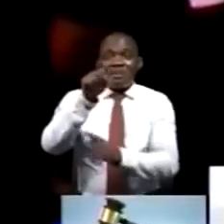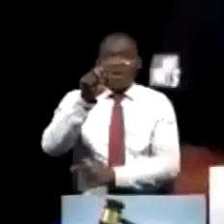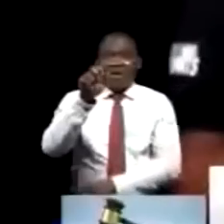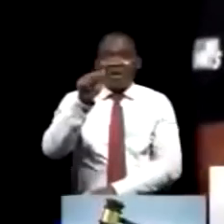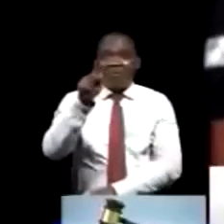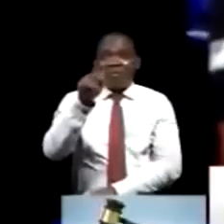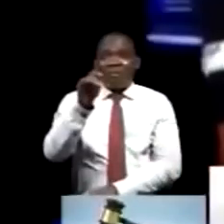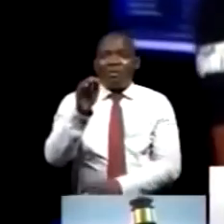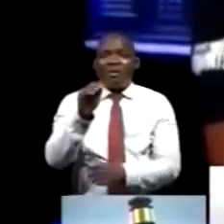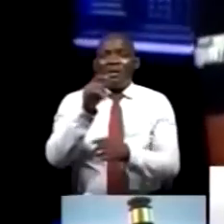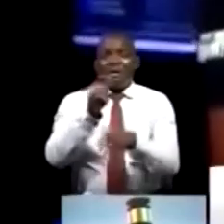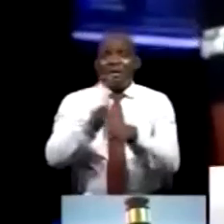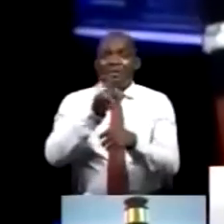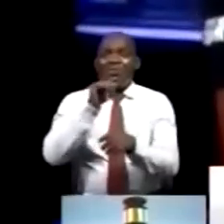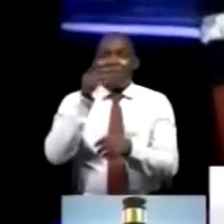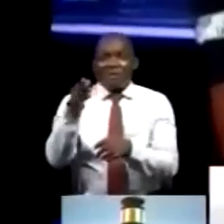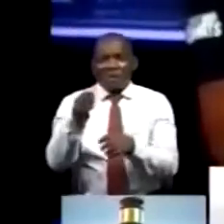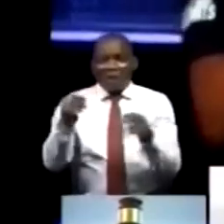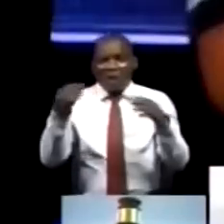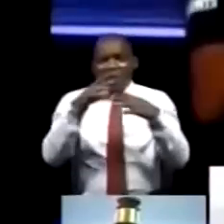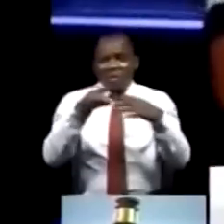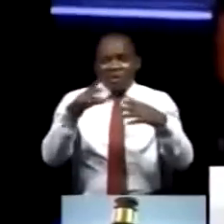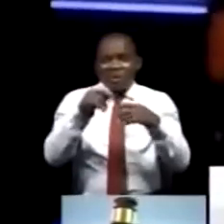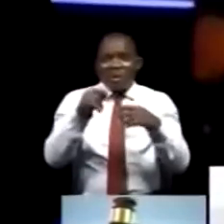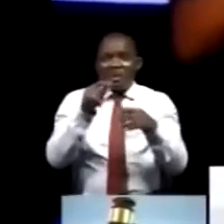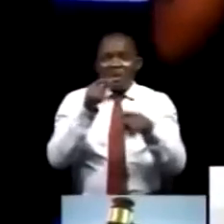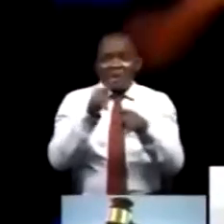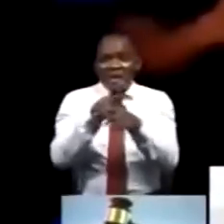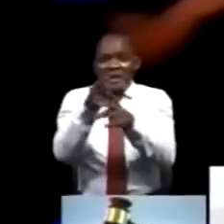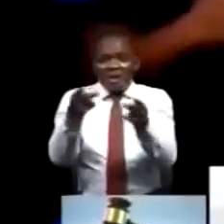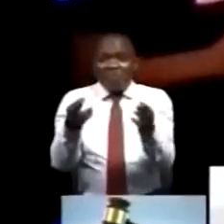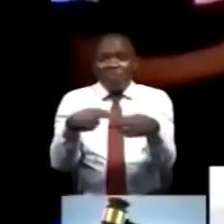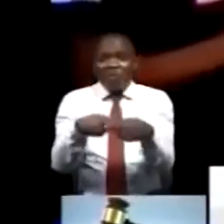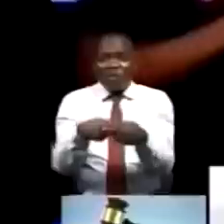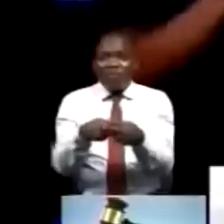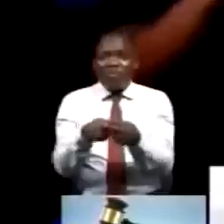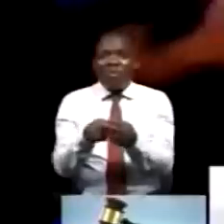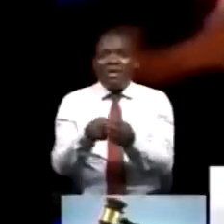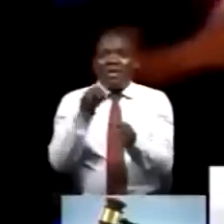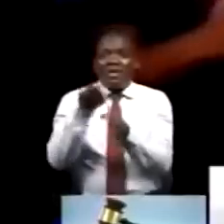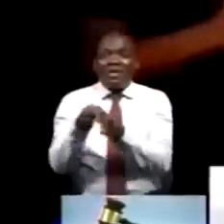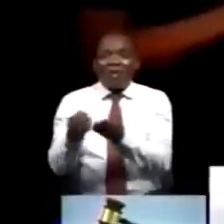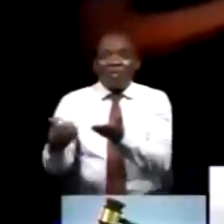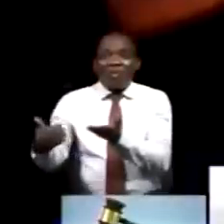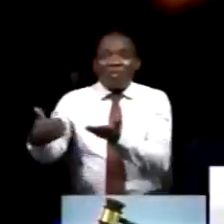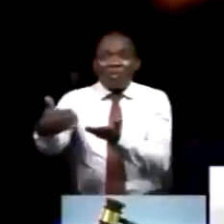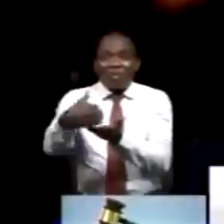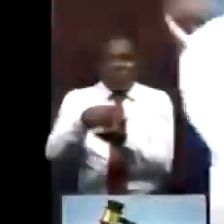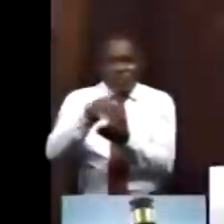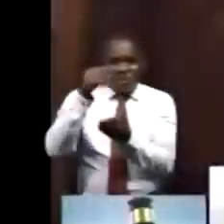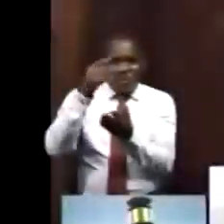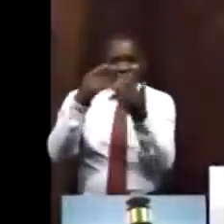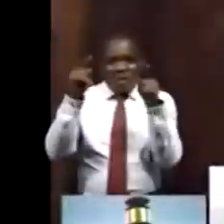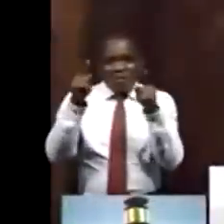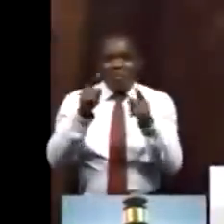there. So there's a story from the coalition room. There's a narrative that came out. Rojo Mettle-Nunoo and...